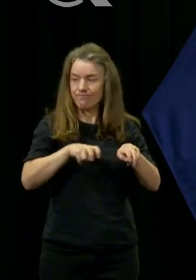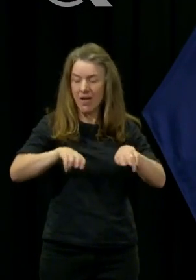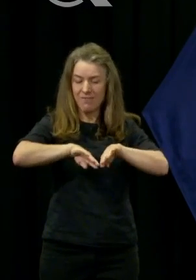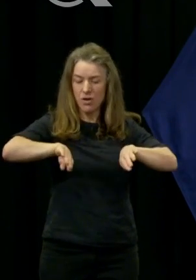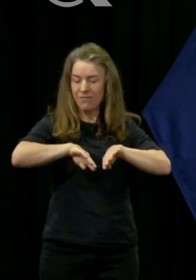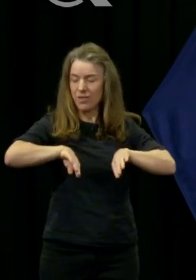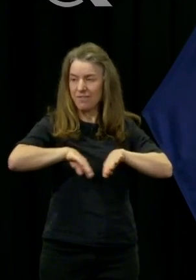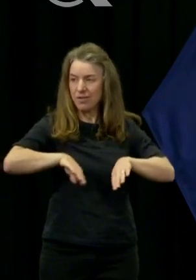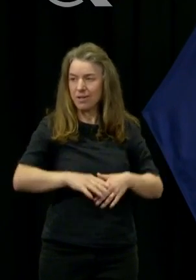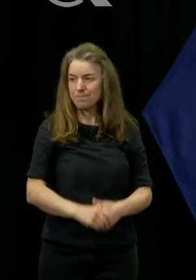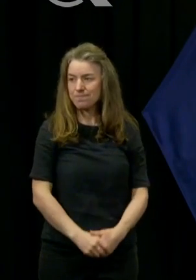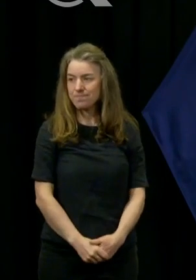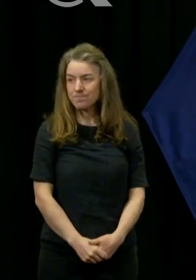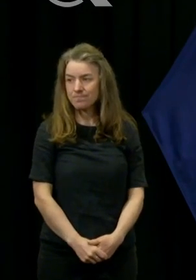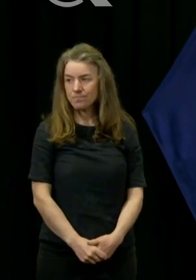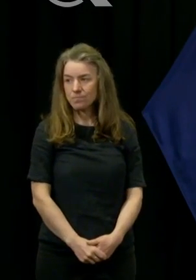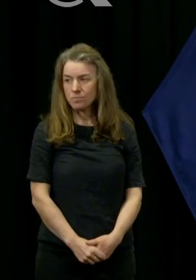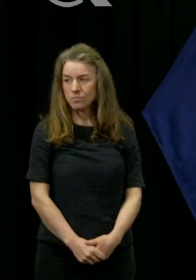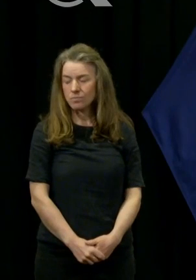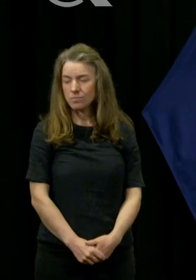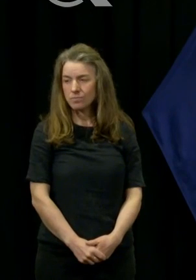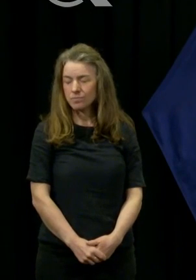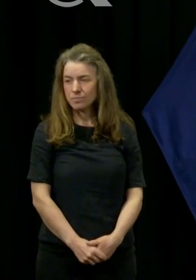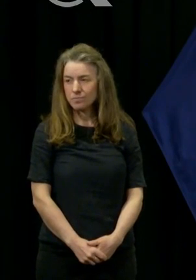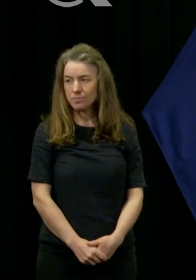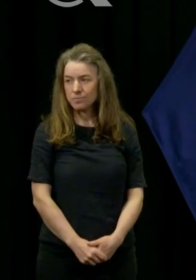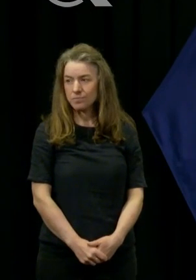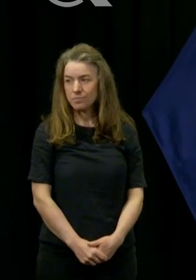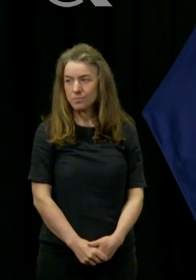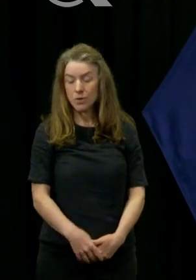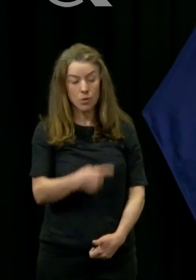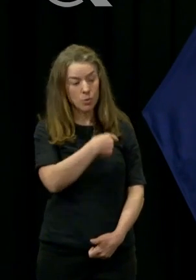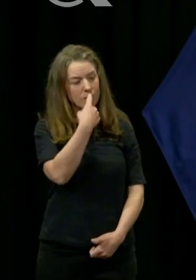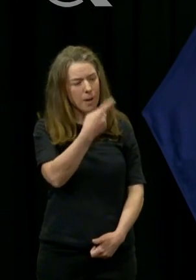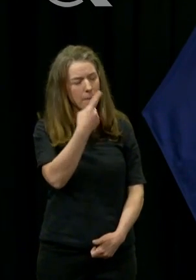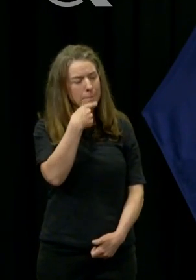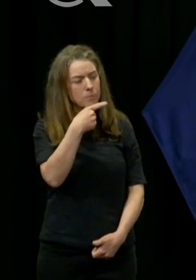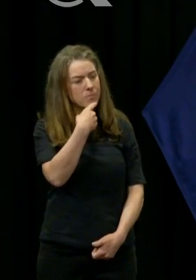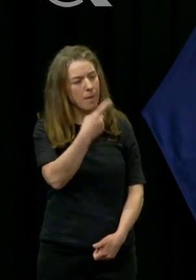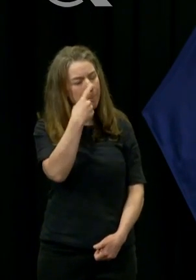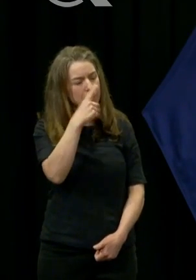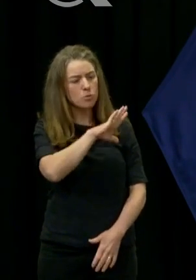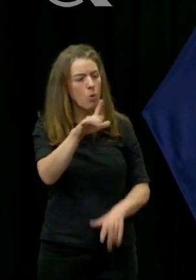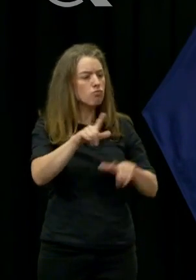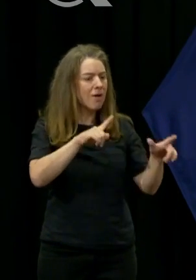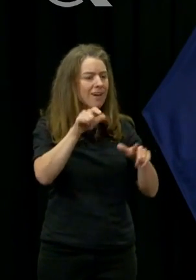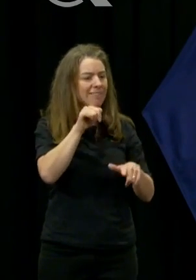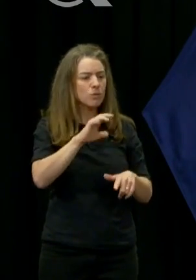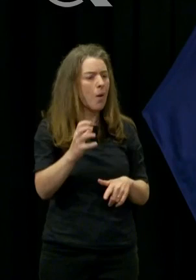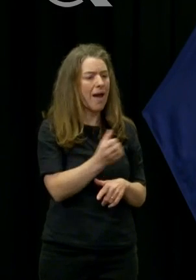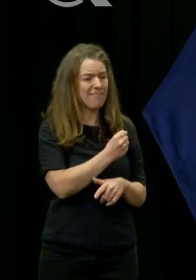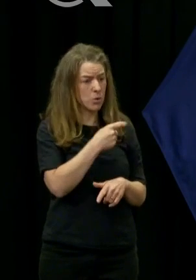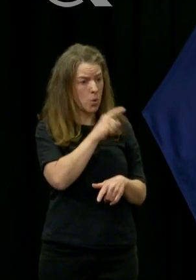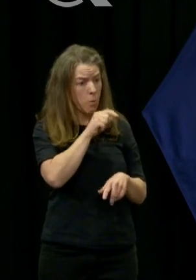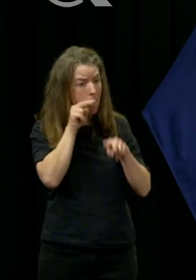seating. And how closely will it be monitored? You know, effectively asking people don't travel if you don't need to. Will there be anything like road checks, or are we